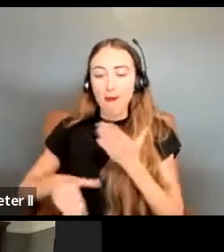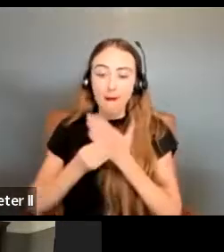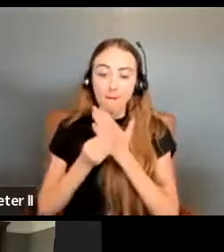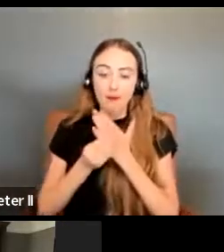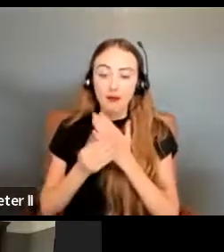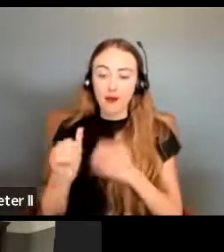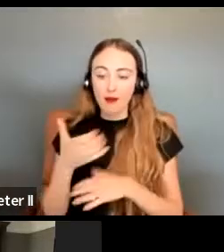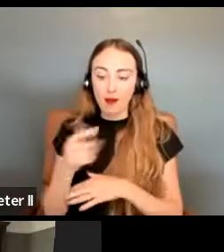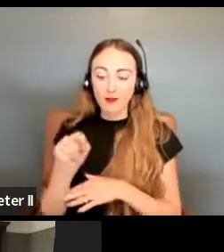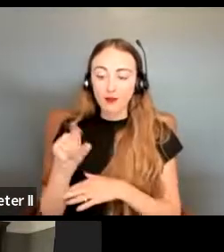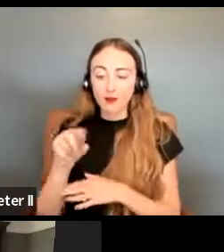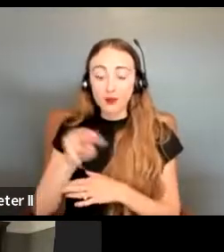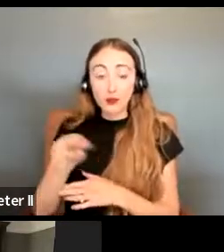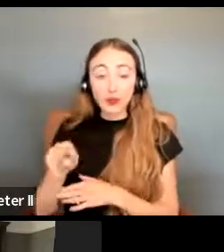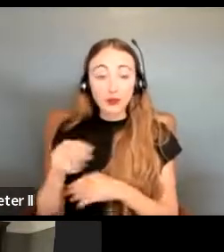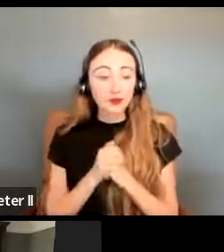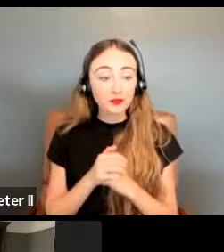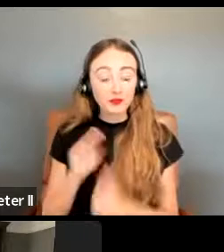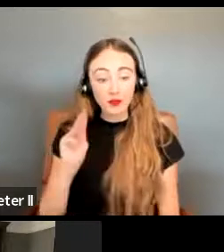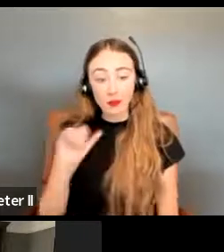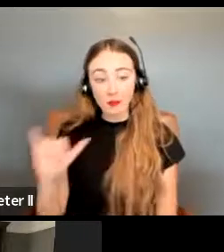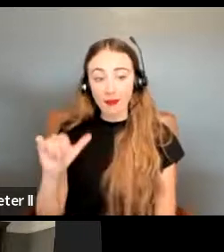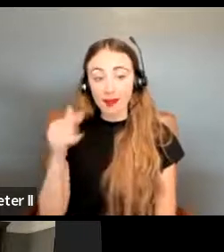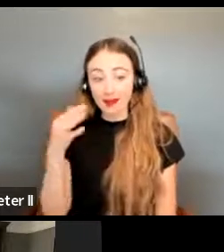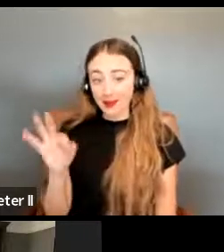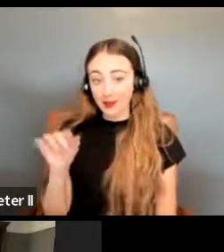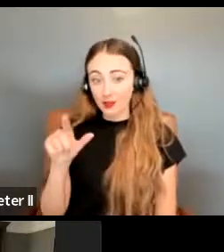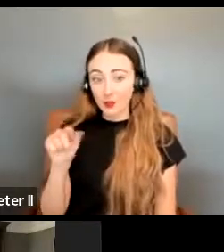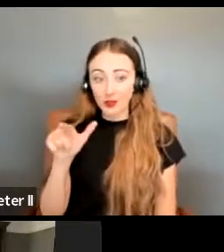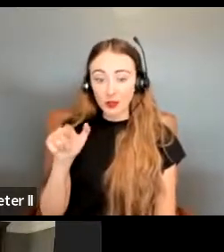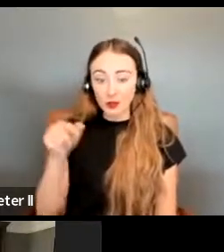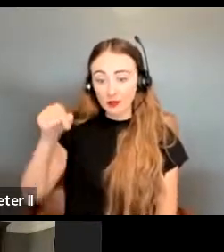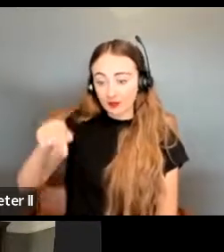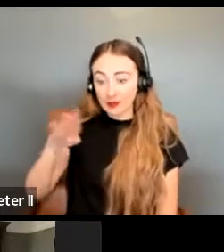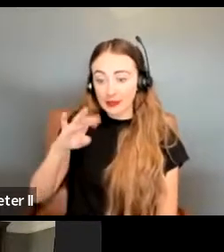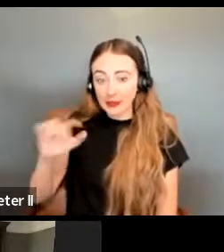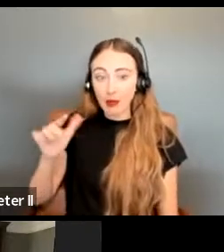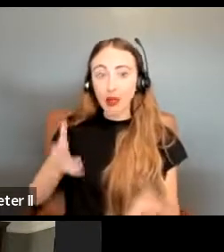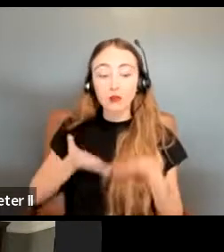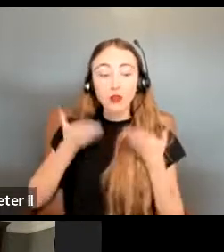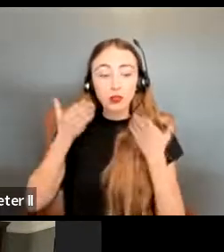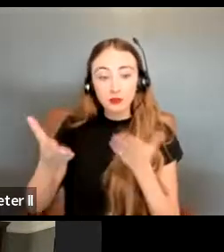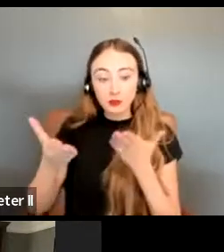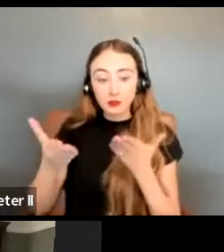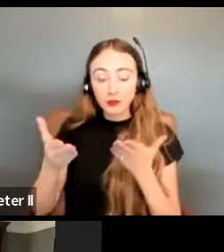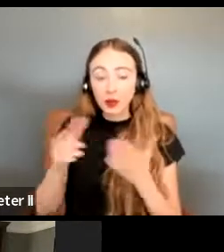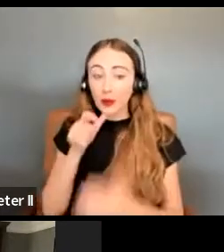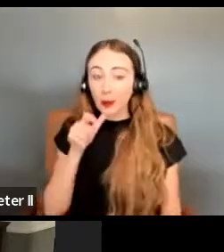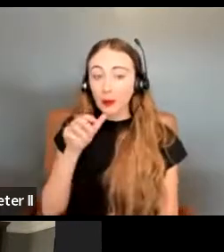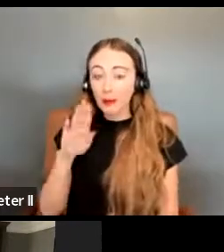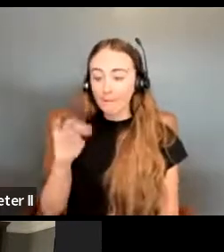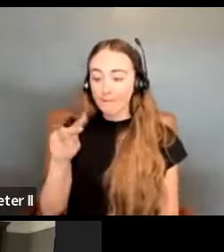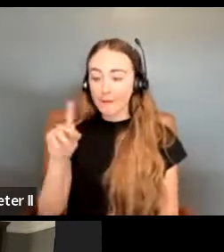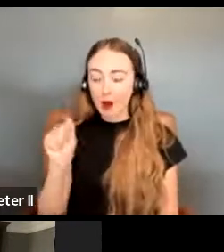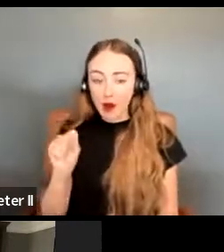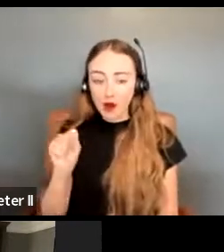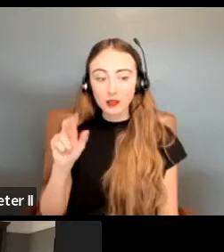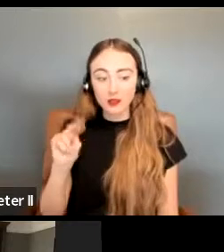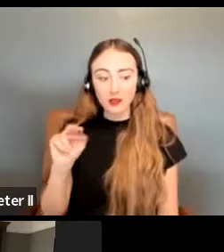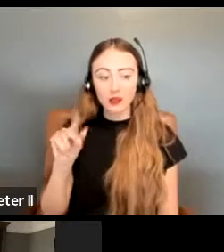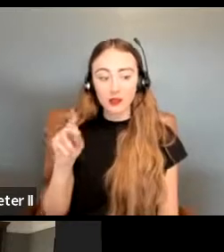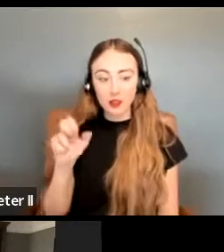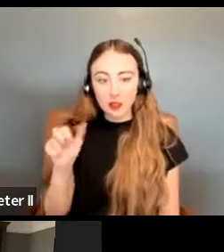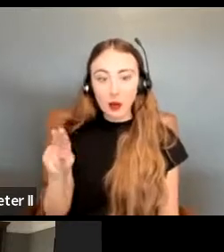On May 19th of 2021, Bill 24-251 was introduced by Councilmembers Bonds, Nadeau, Pinto, and